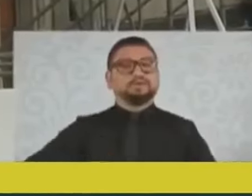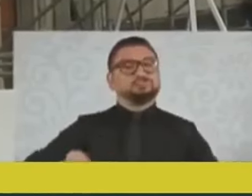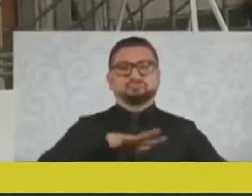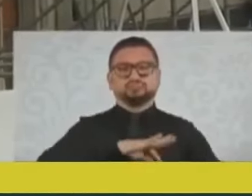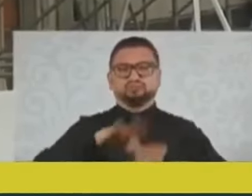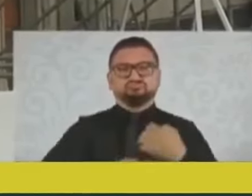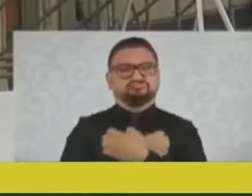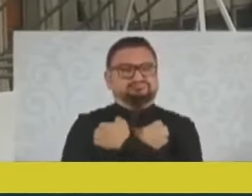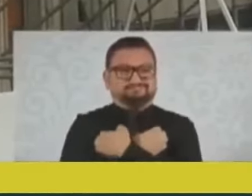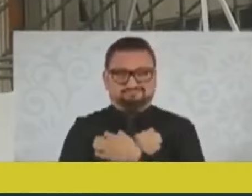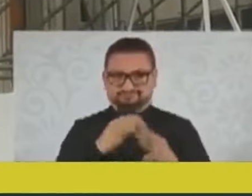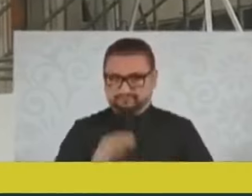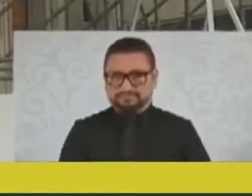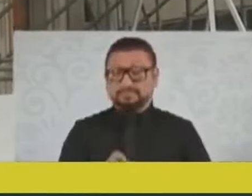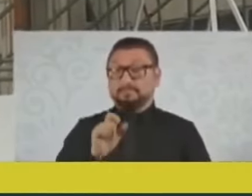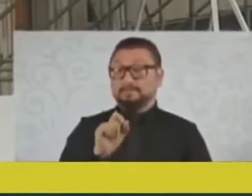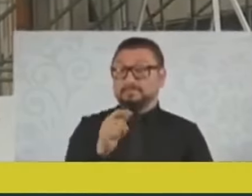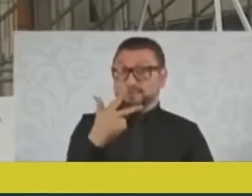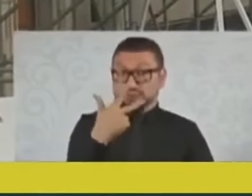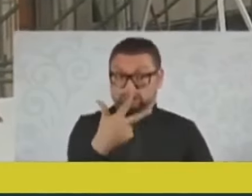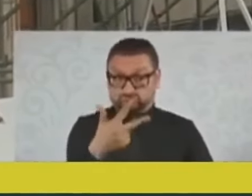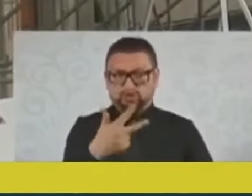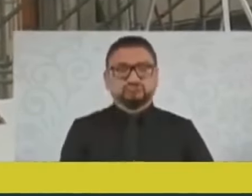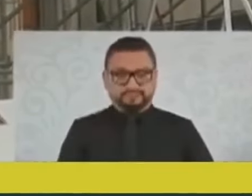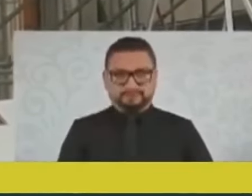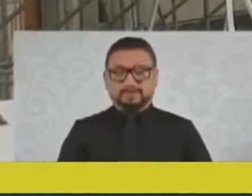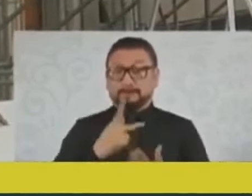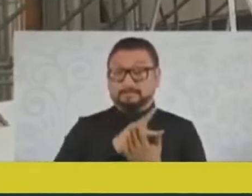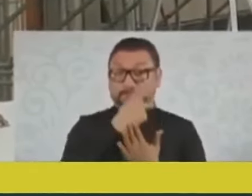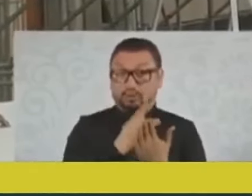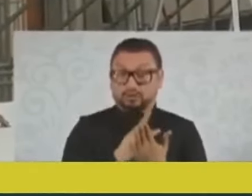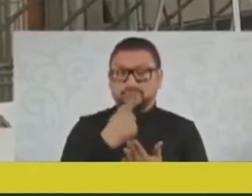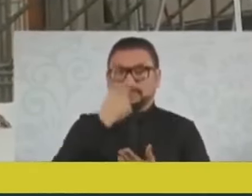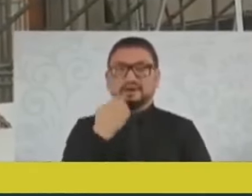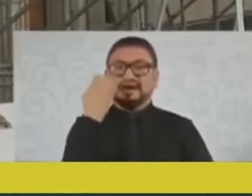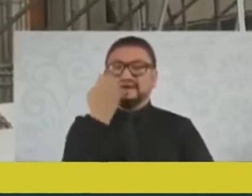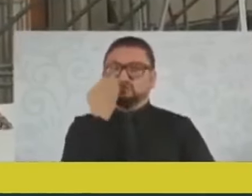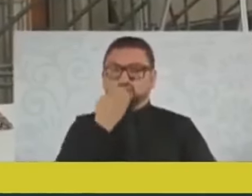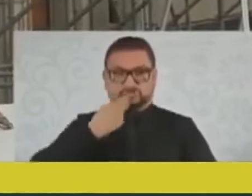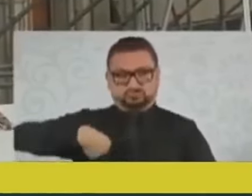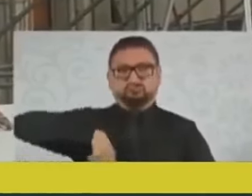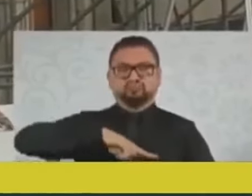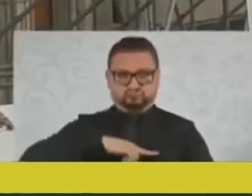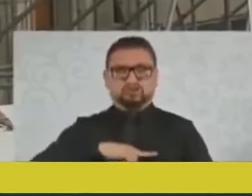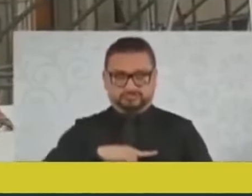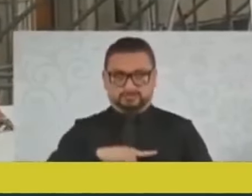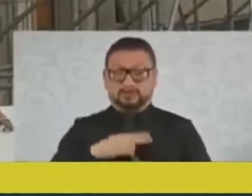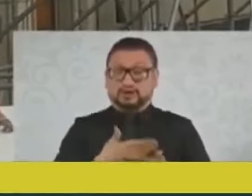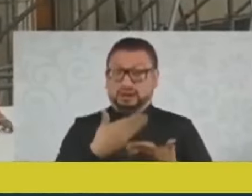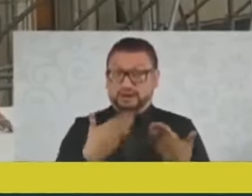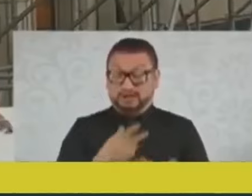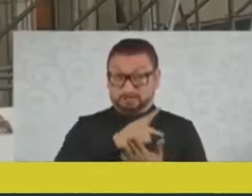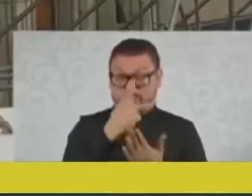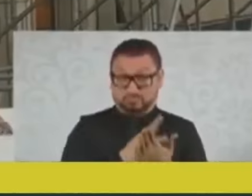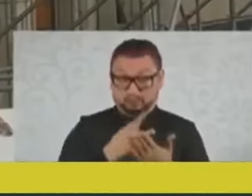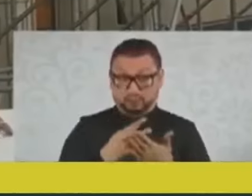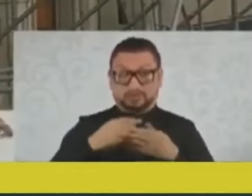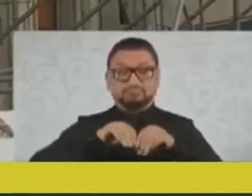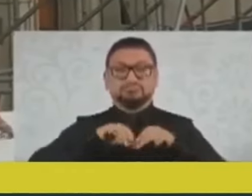of workers and the right for education. 28, the program School is Ours